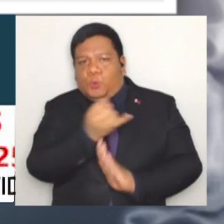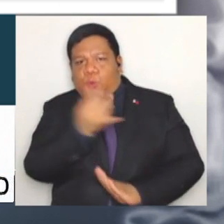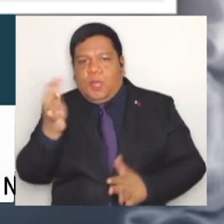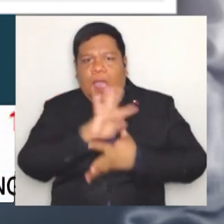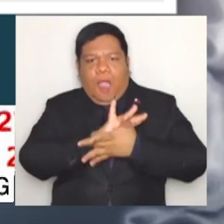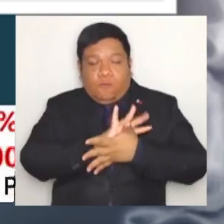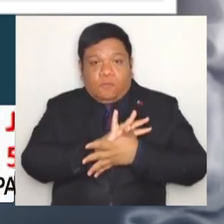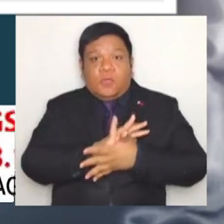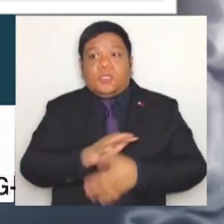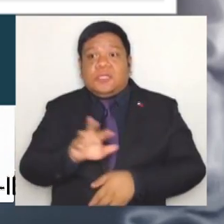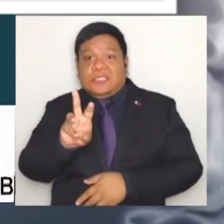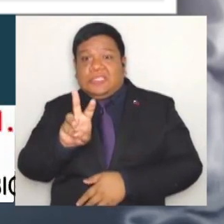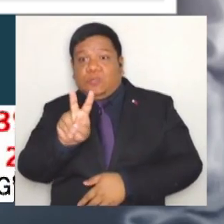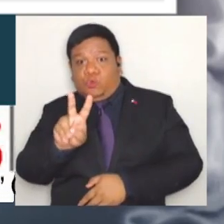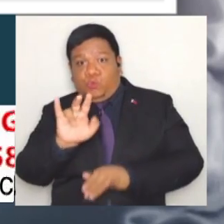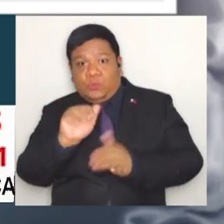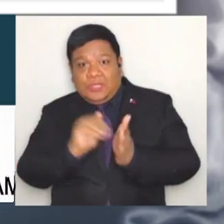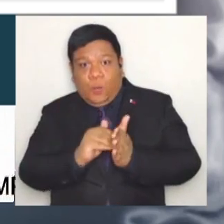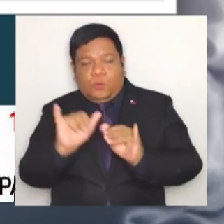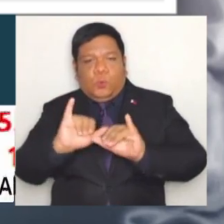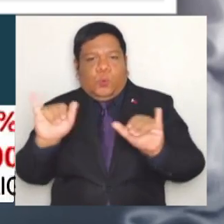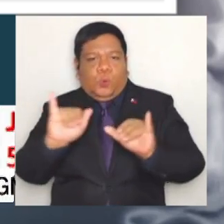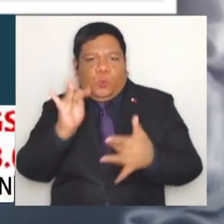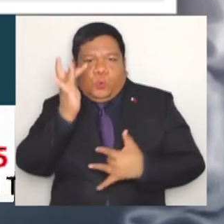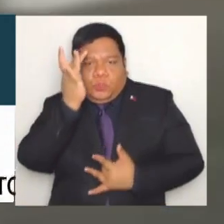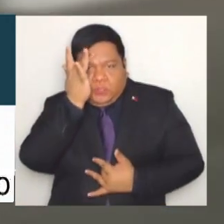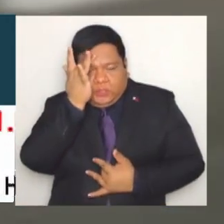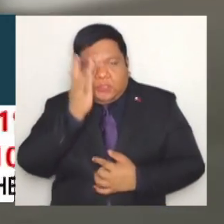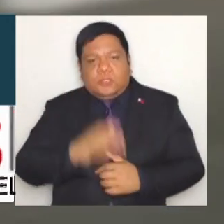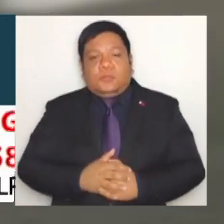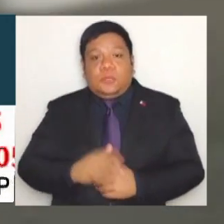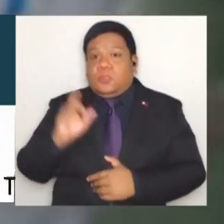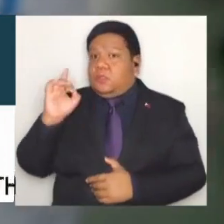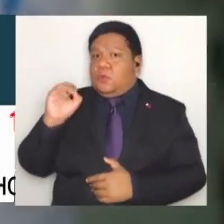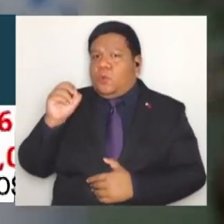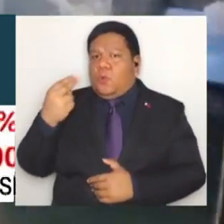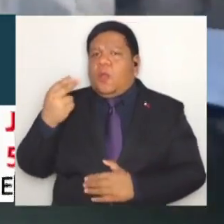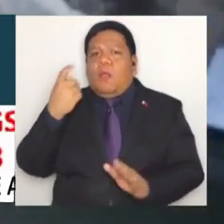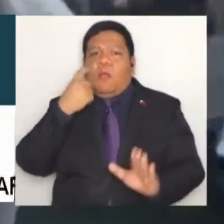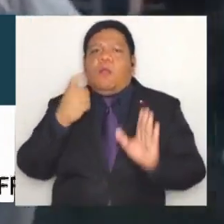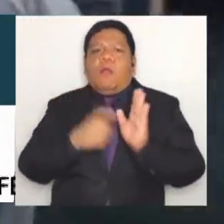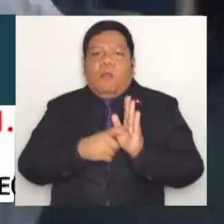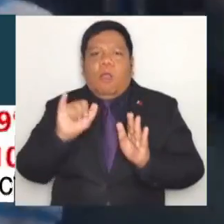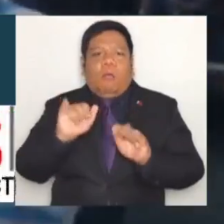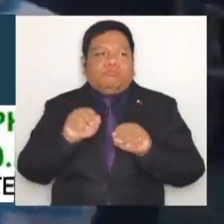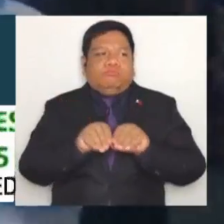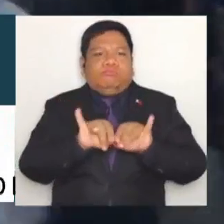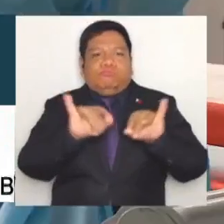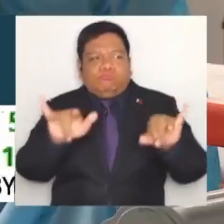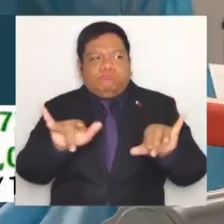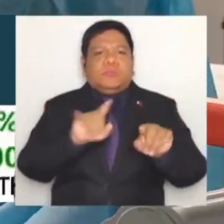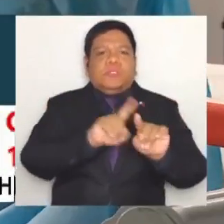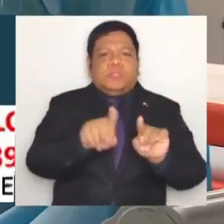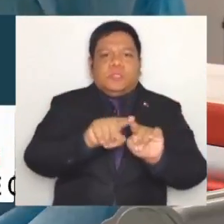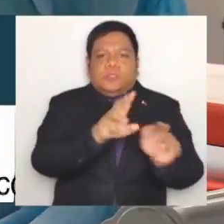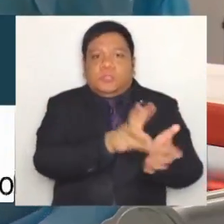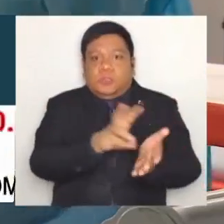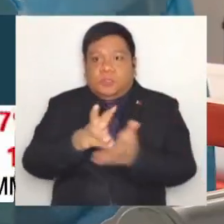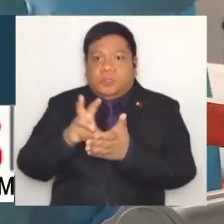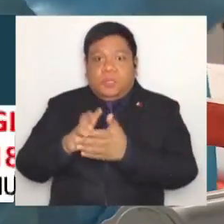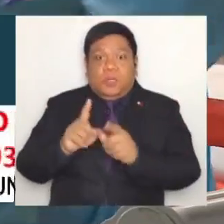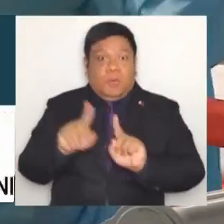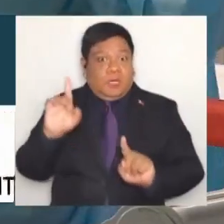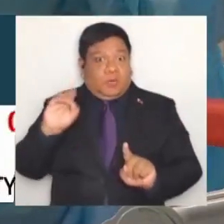62,000 remain active. The health department acknowledges infections are rising in many areas, but it insists